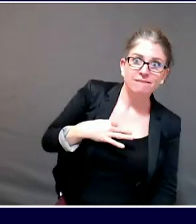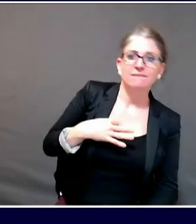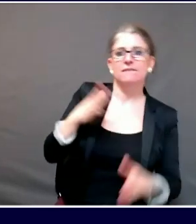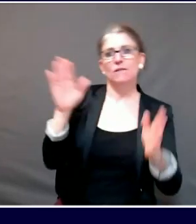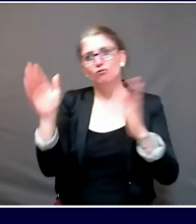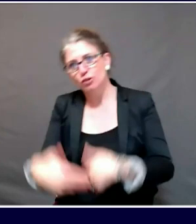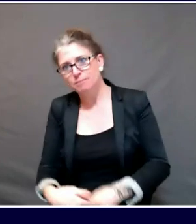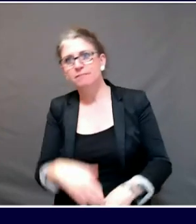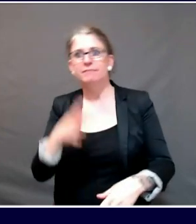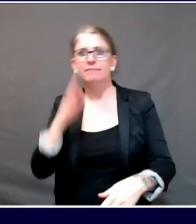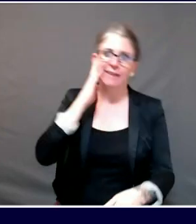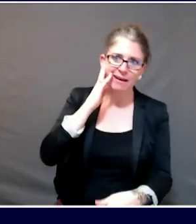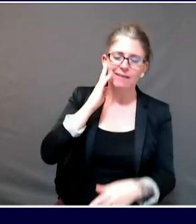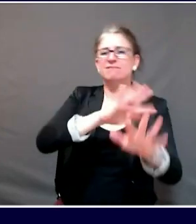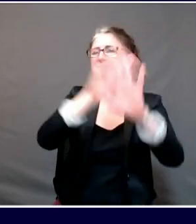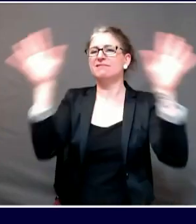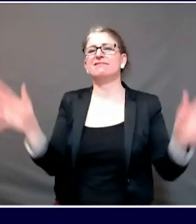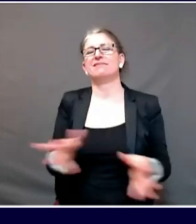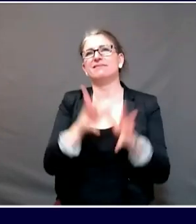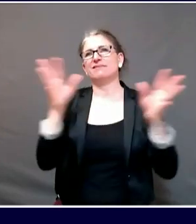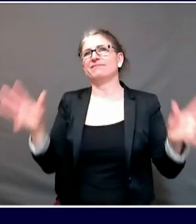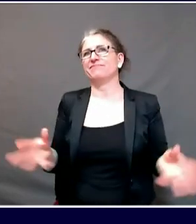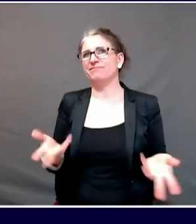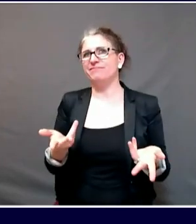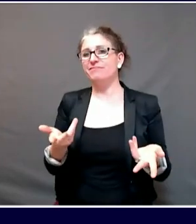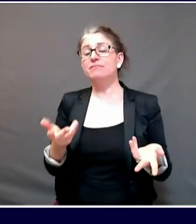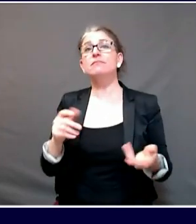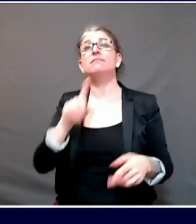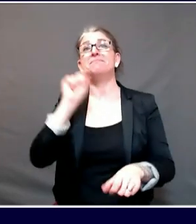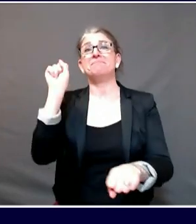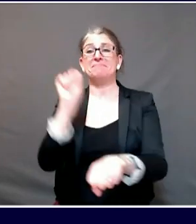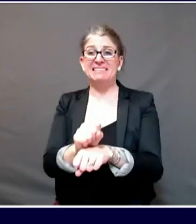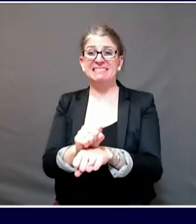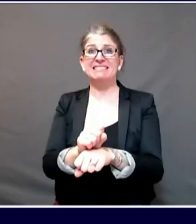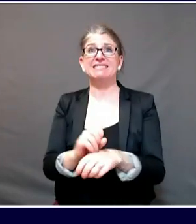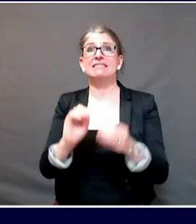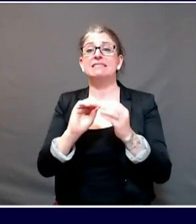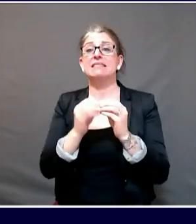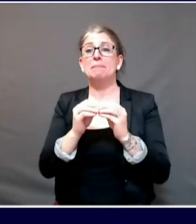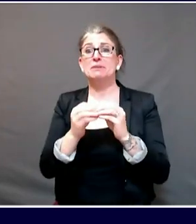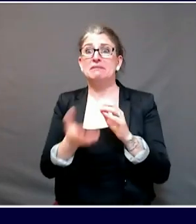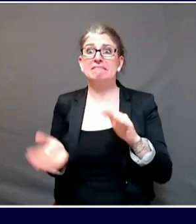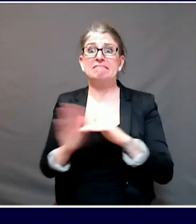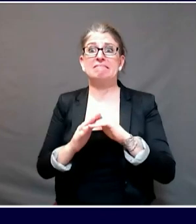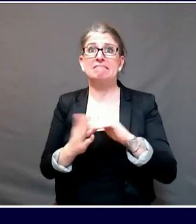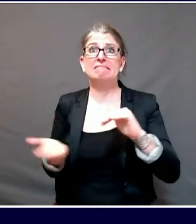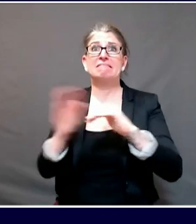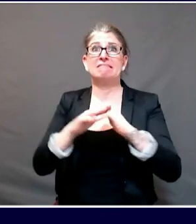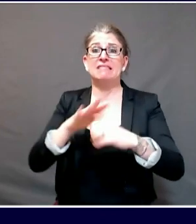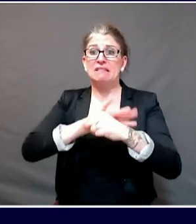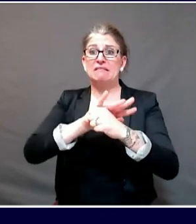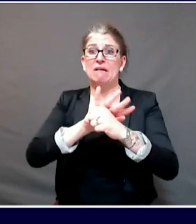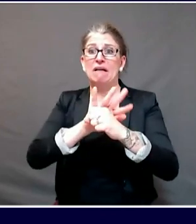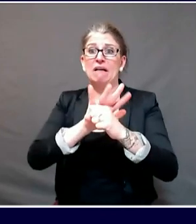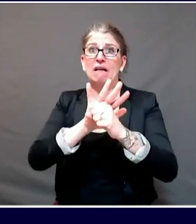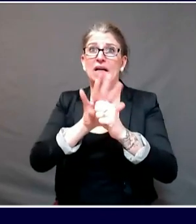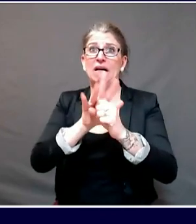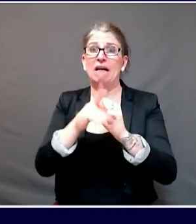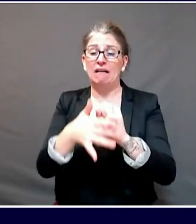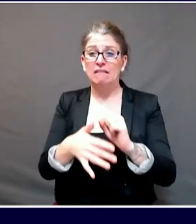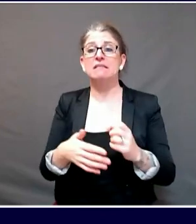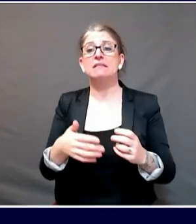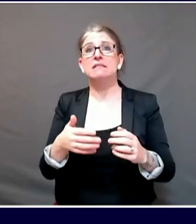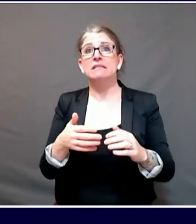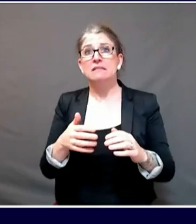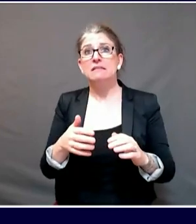of the increase, the acceleration. So hypothetically speaking, purely hypothetically, if we went from 94 available and